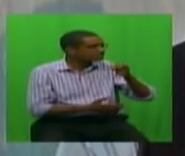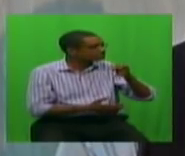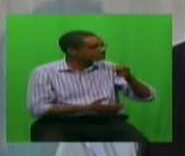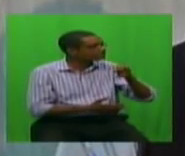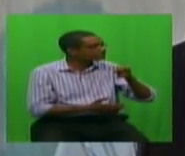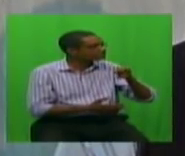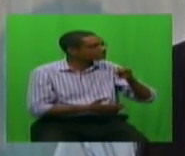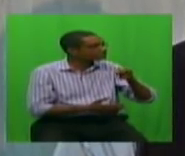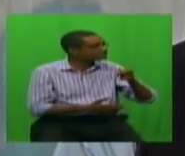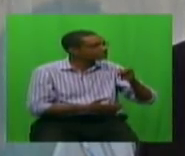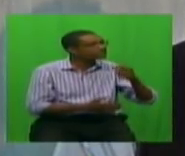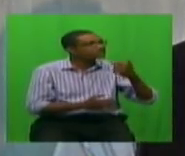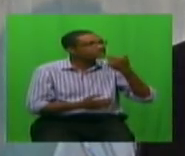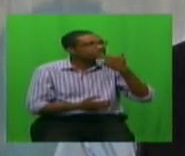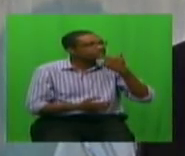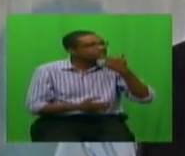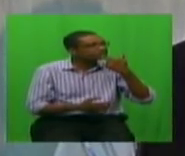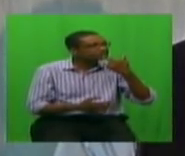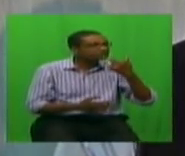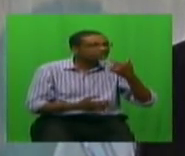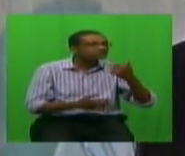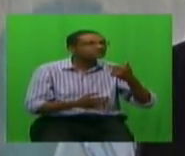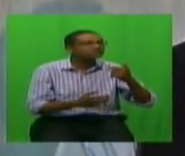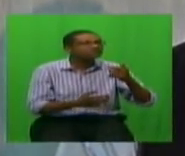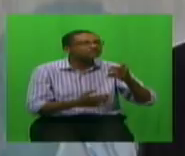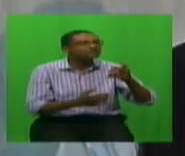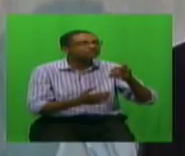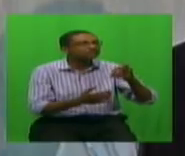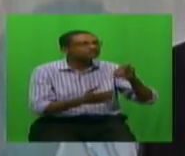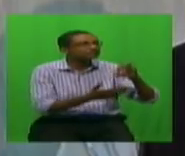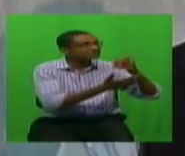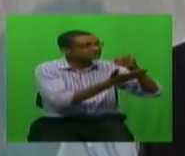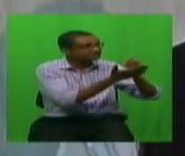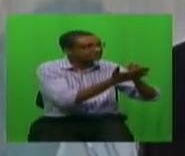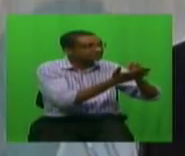post saying that they were collecting on behalf of